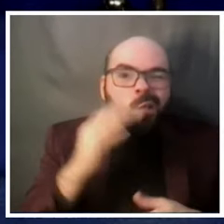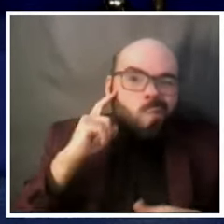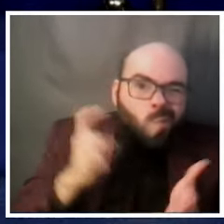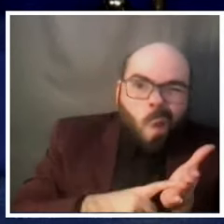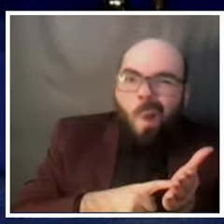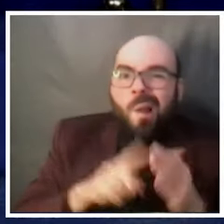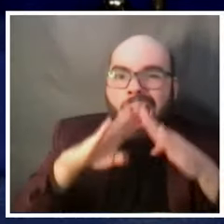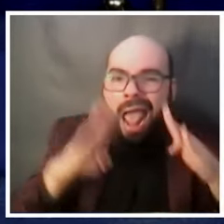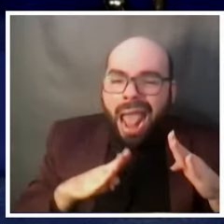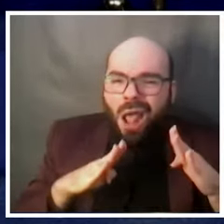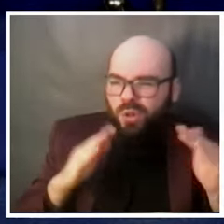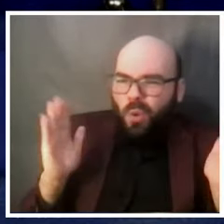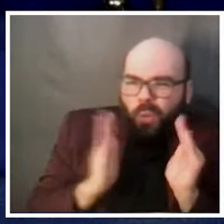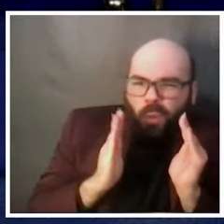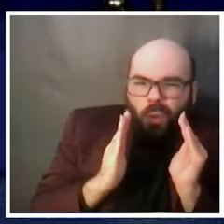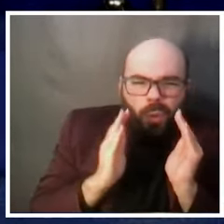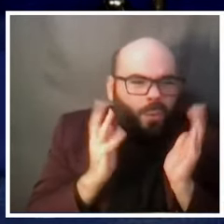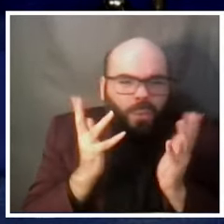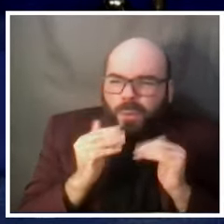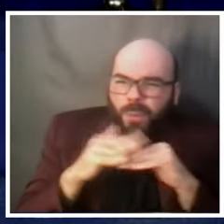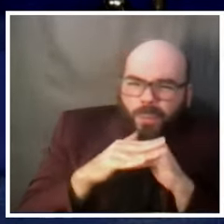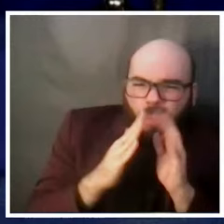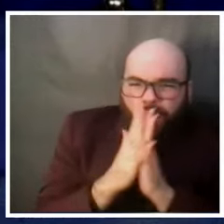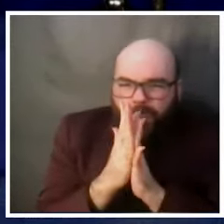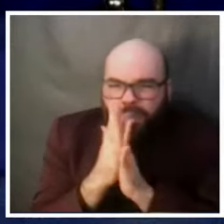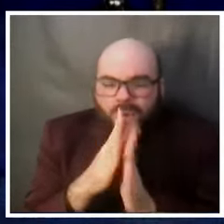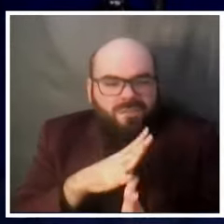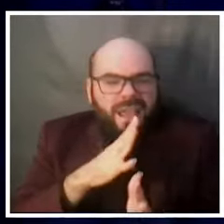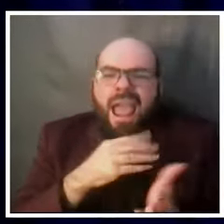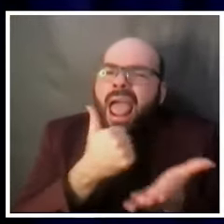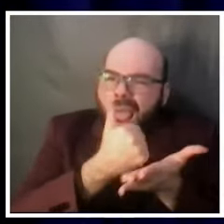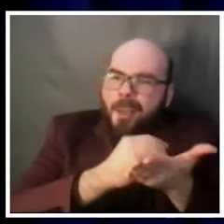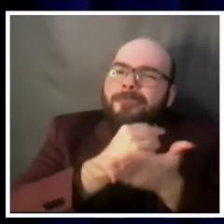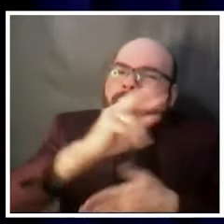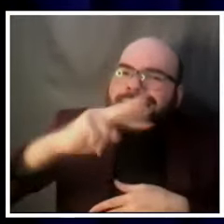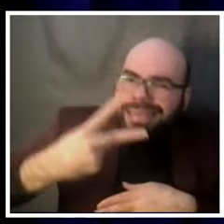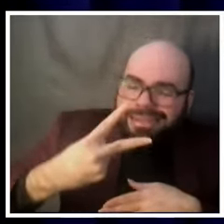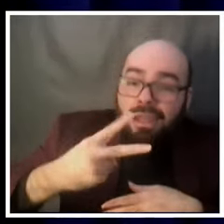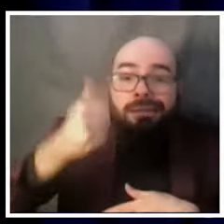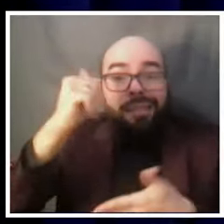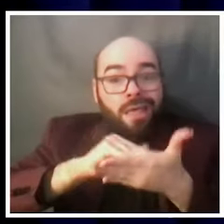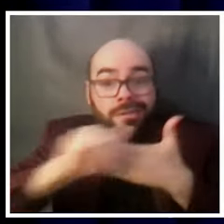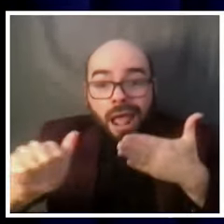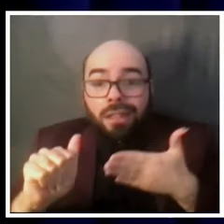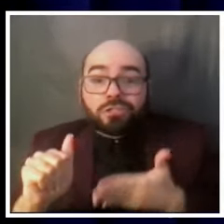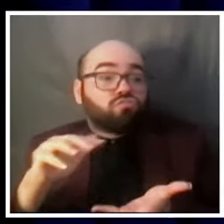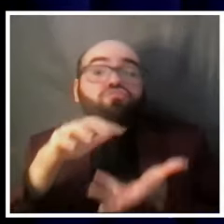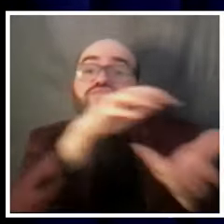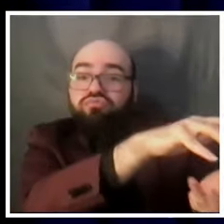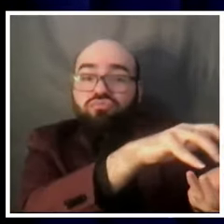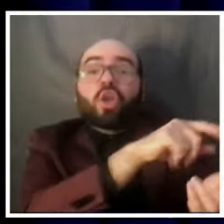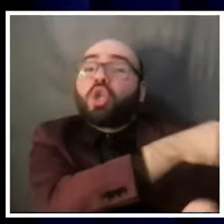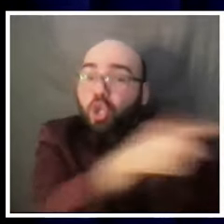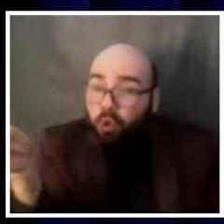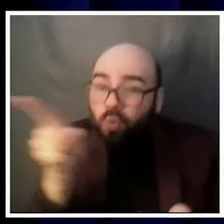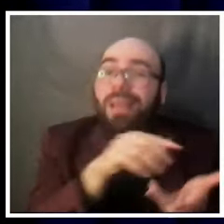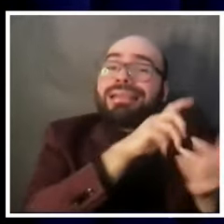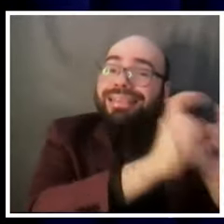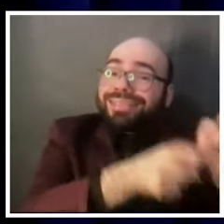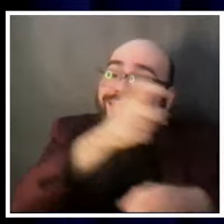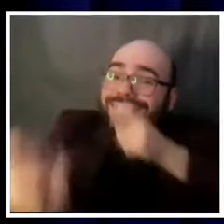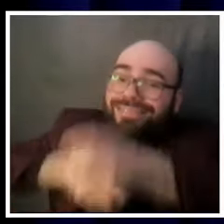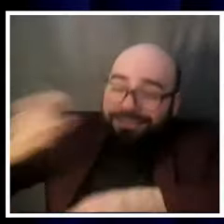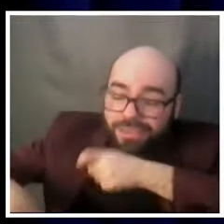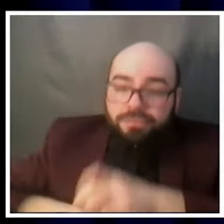economy. When Trump was president in 2020, 55 of the largest corporations in America, the